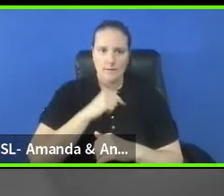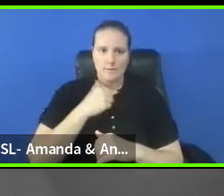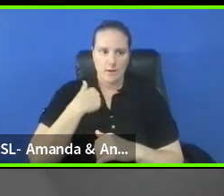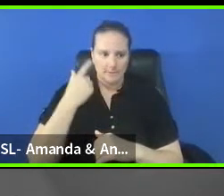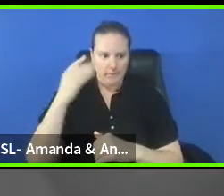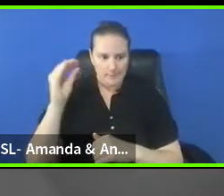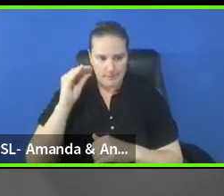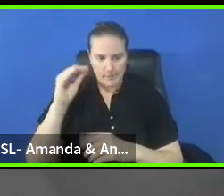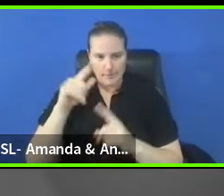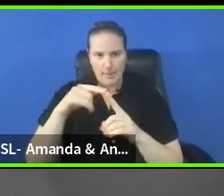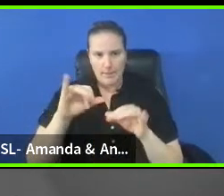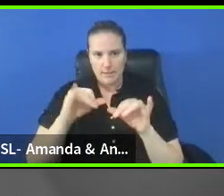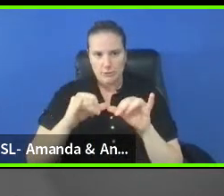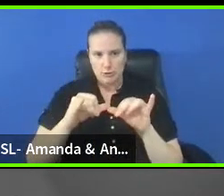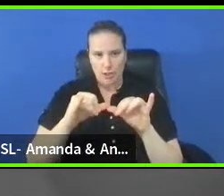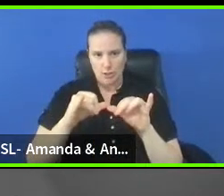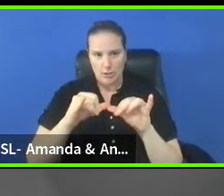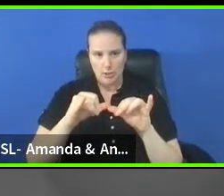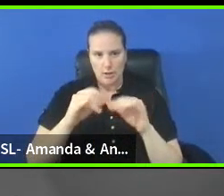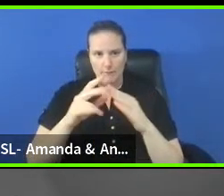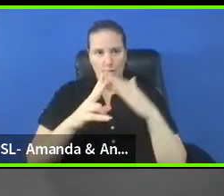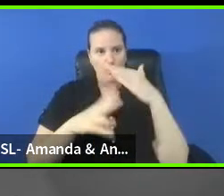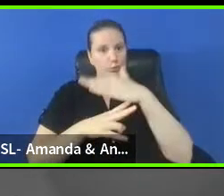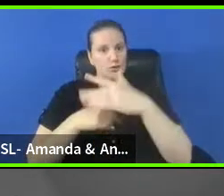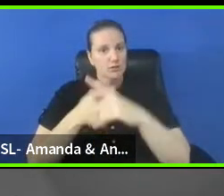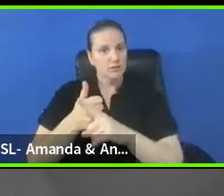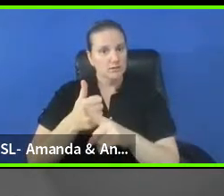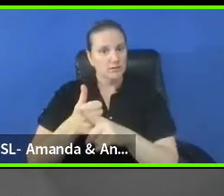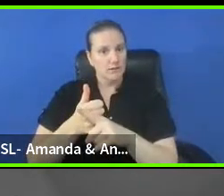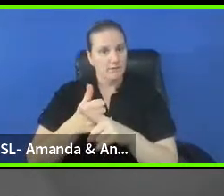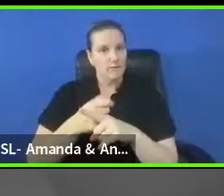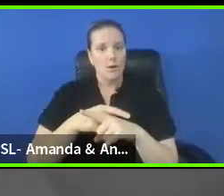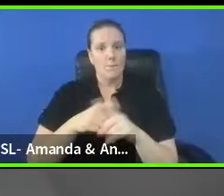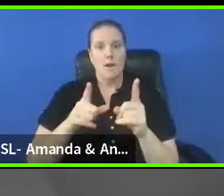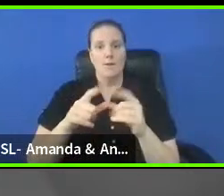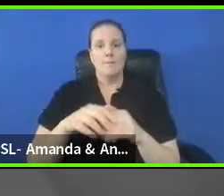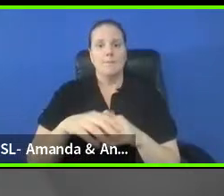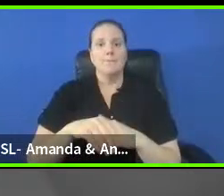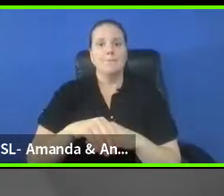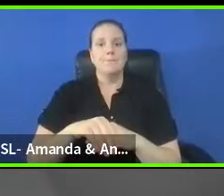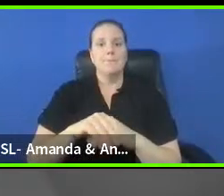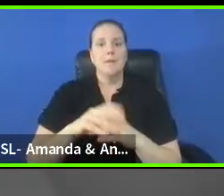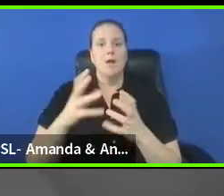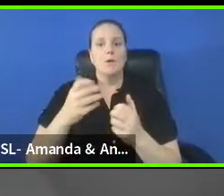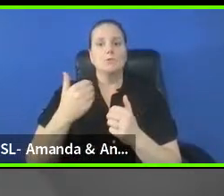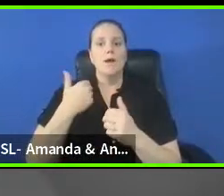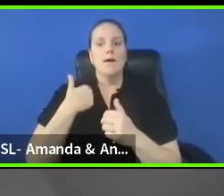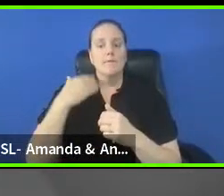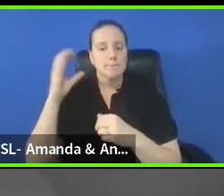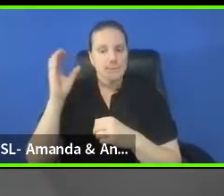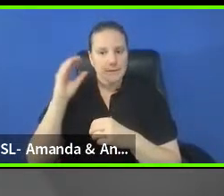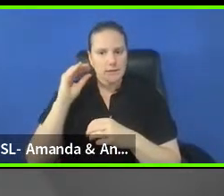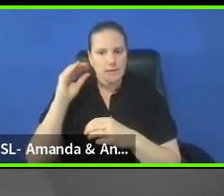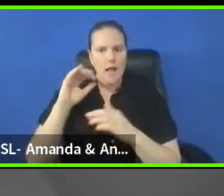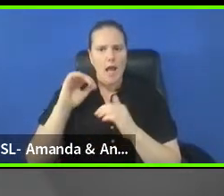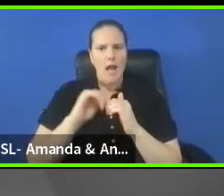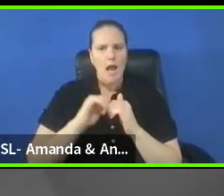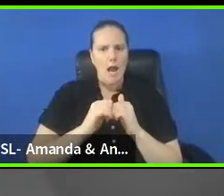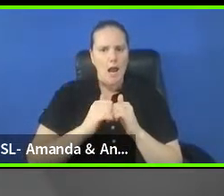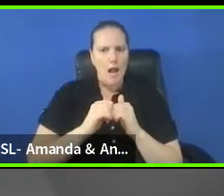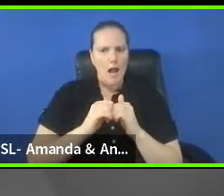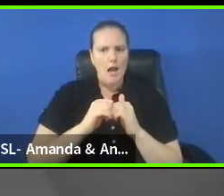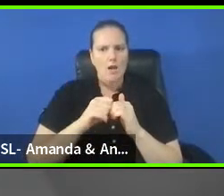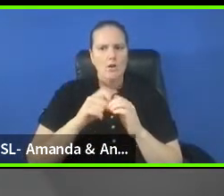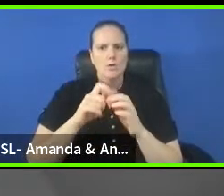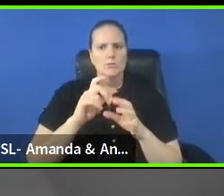the engineering of the bridge itself, but I do want to have a voice in terms of how you